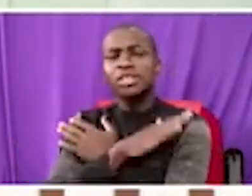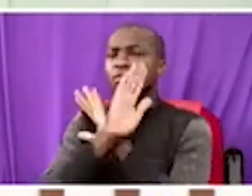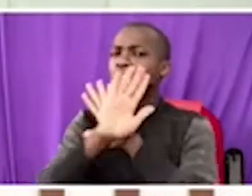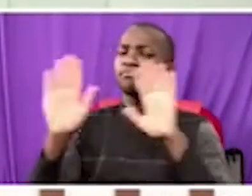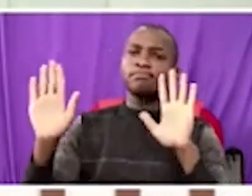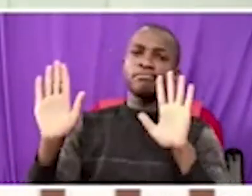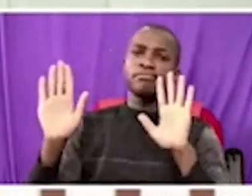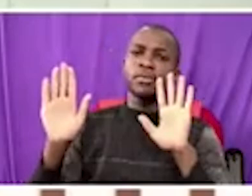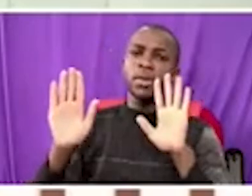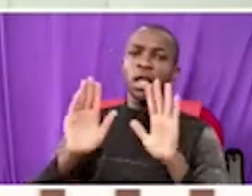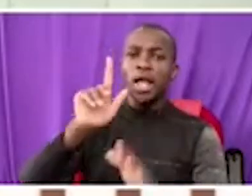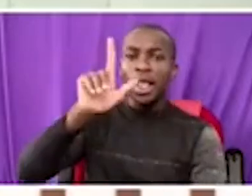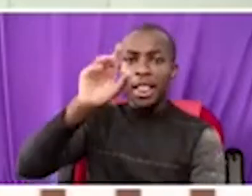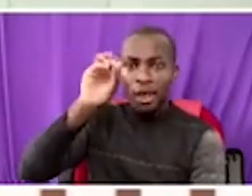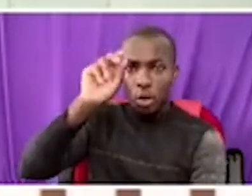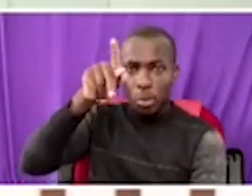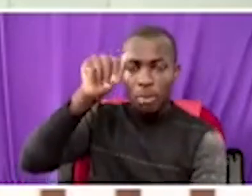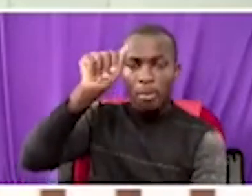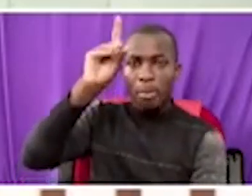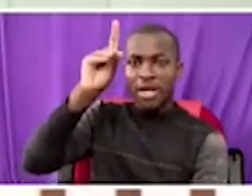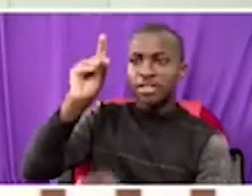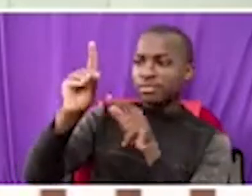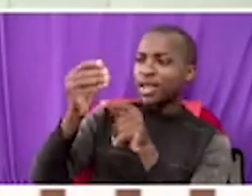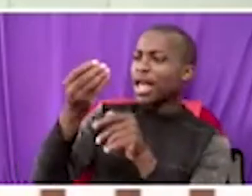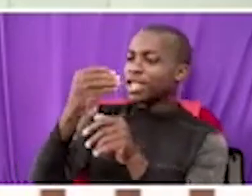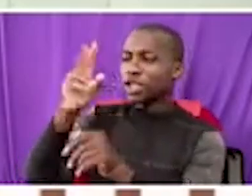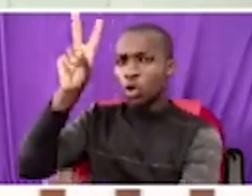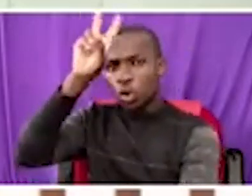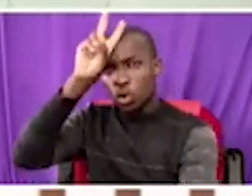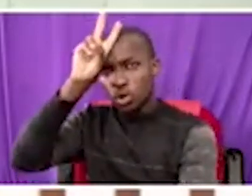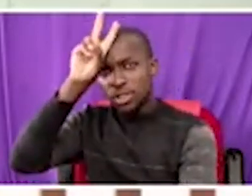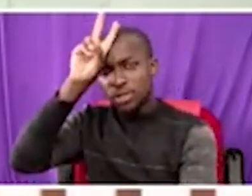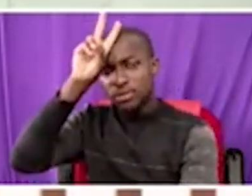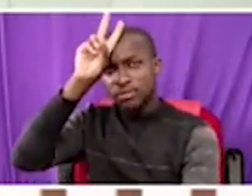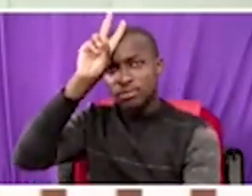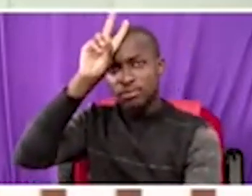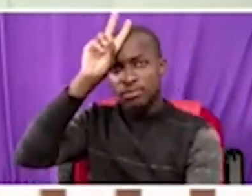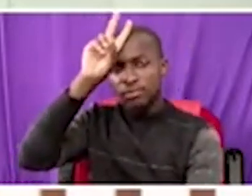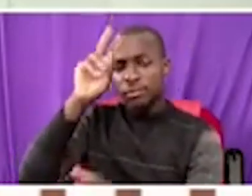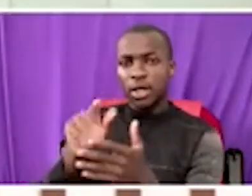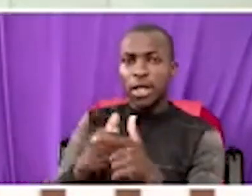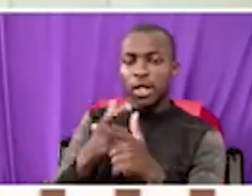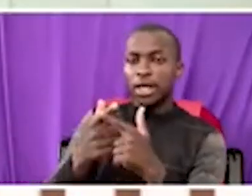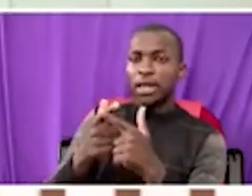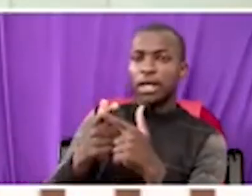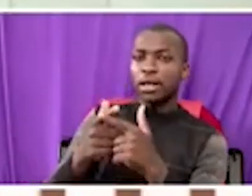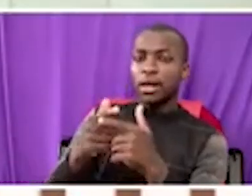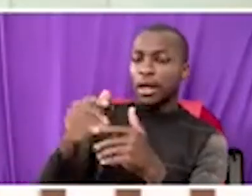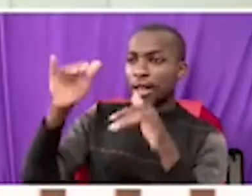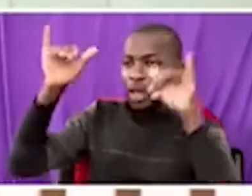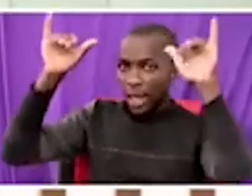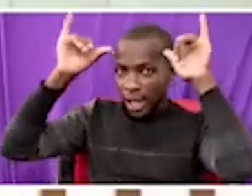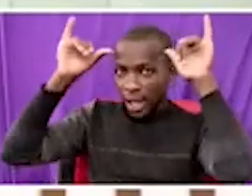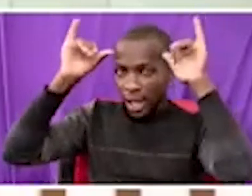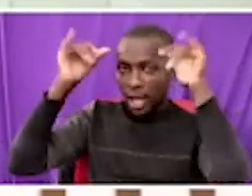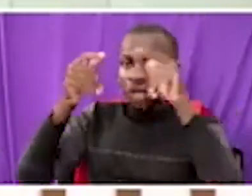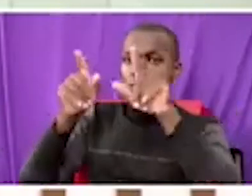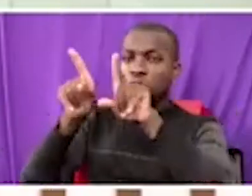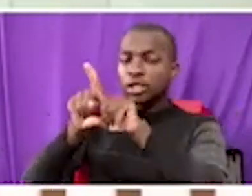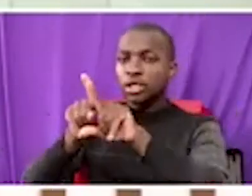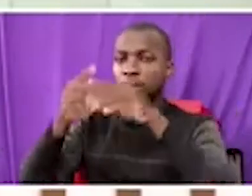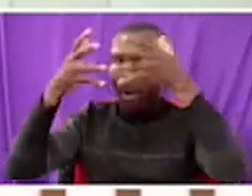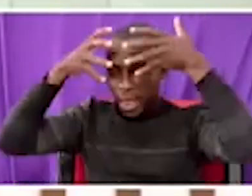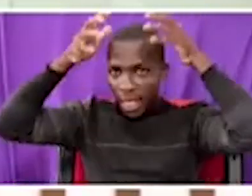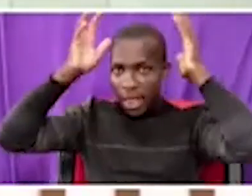Leopards eat goats. The wolf will live with the lamb. The leopard will lie down with the goat. The calf and the lion and the